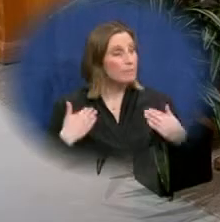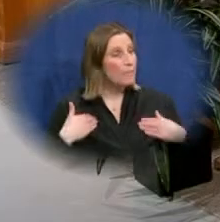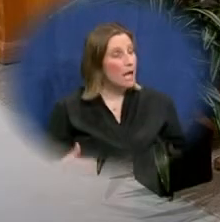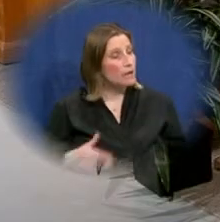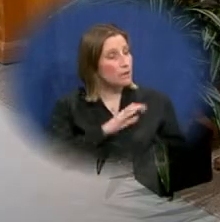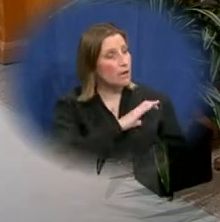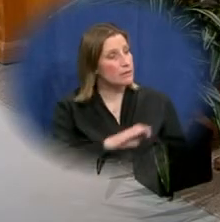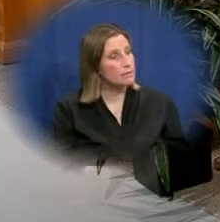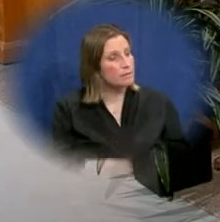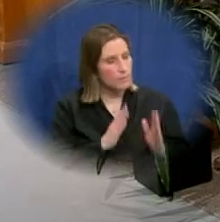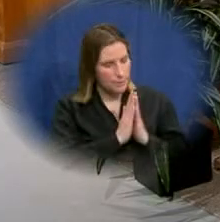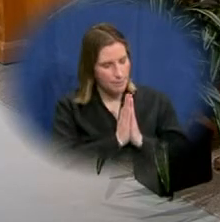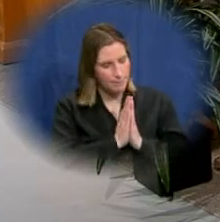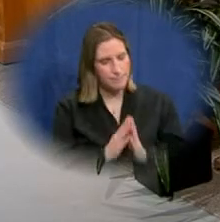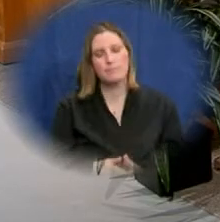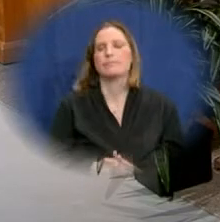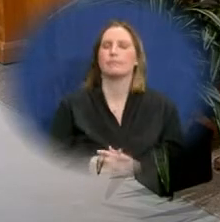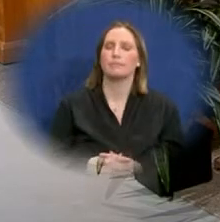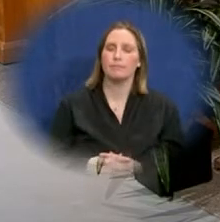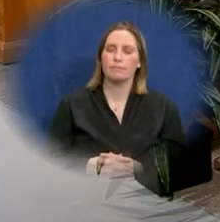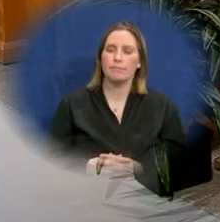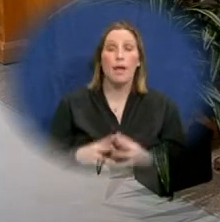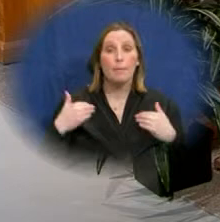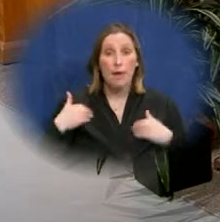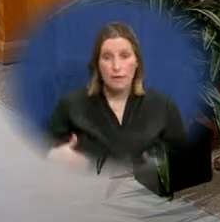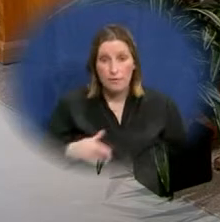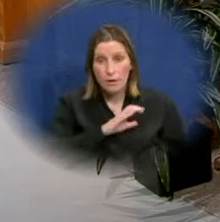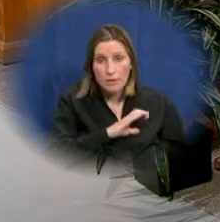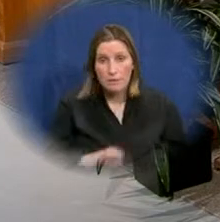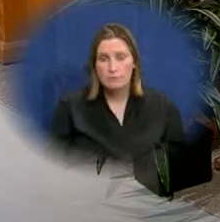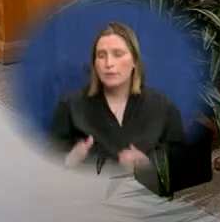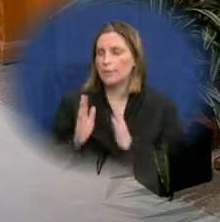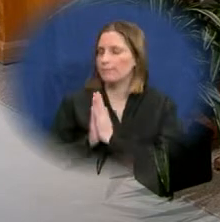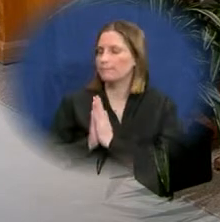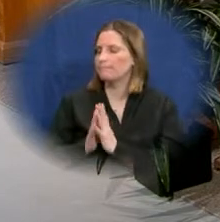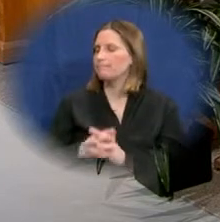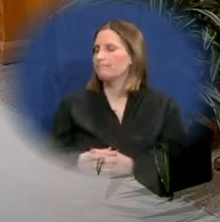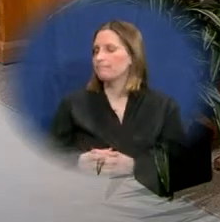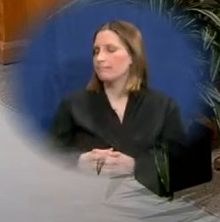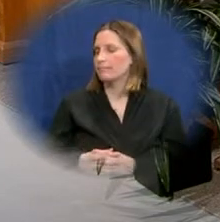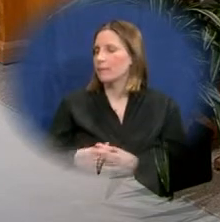The body of Christ. Amen. The body of Christ.